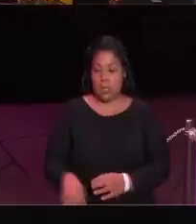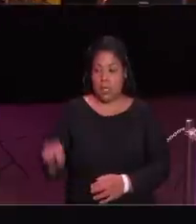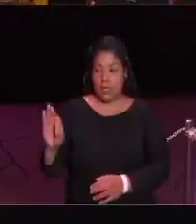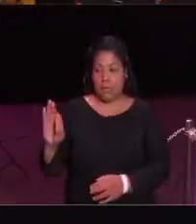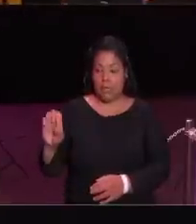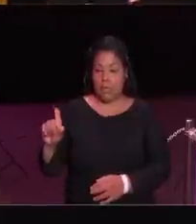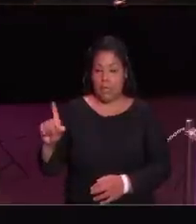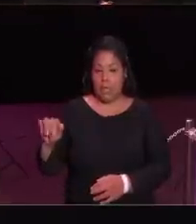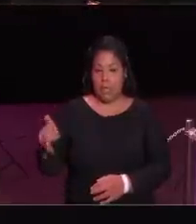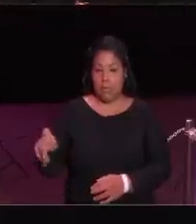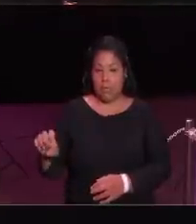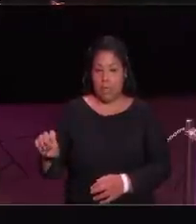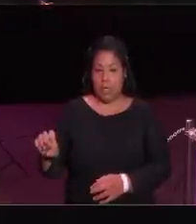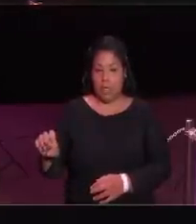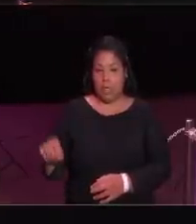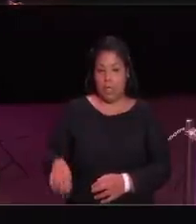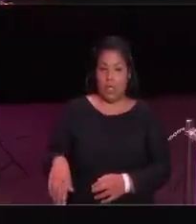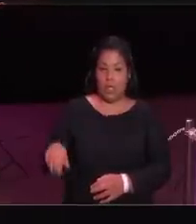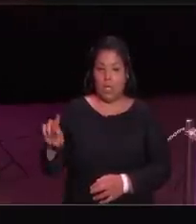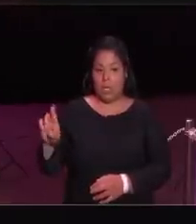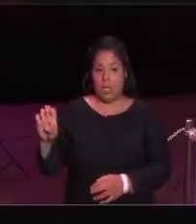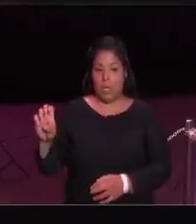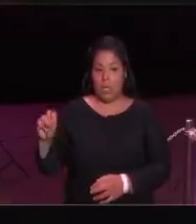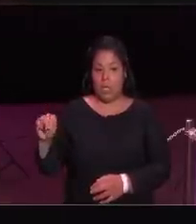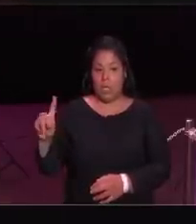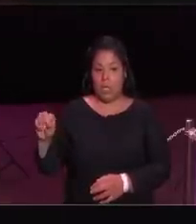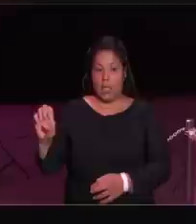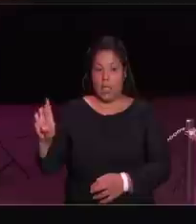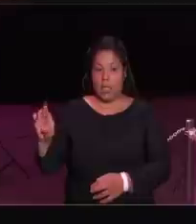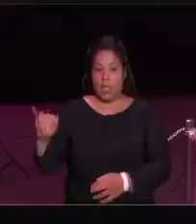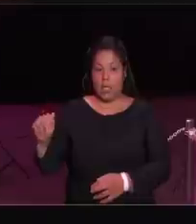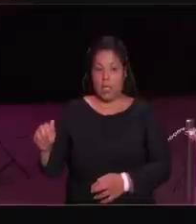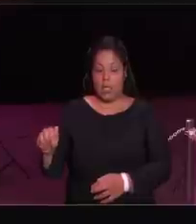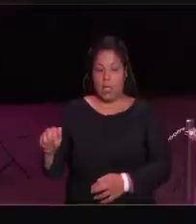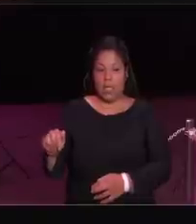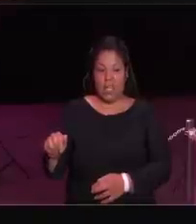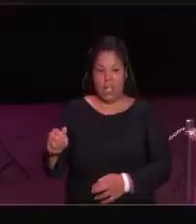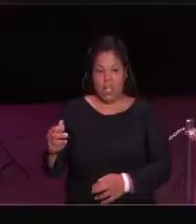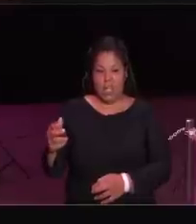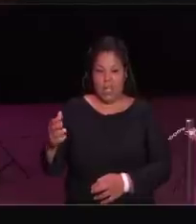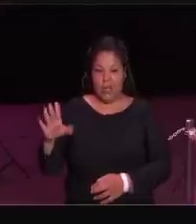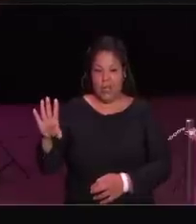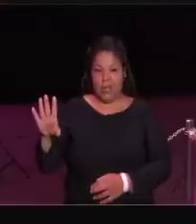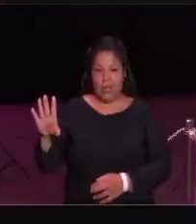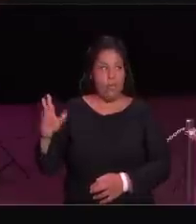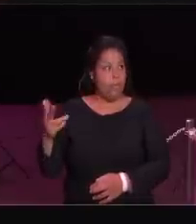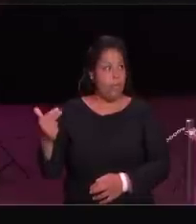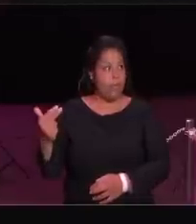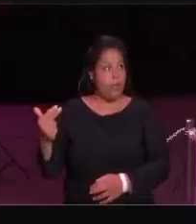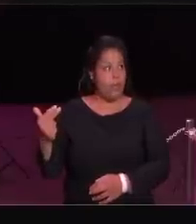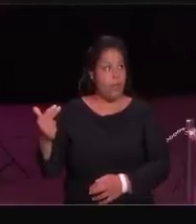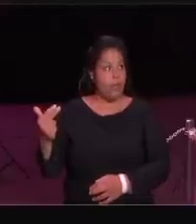Felipe and Aurelia Renteria, $500. $1,500. God bless you.